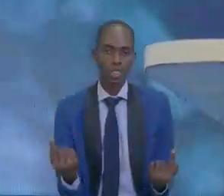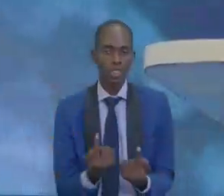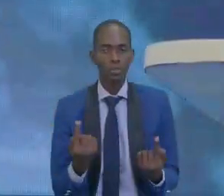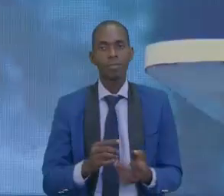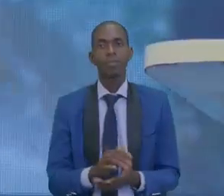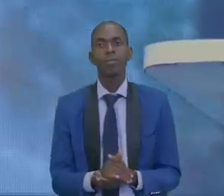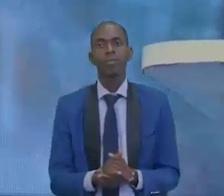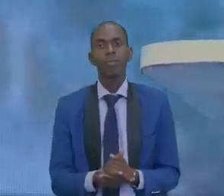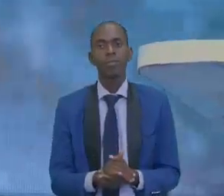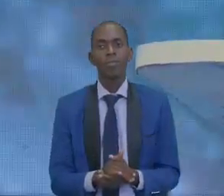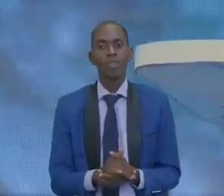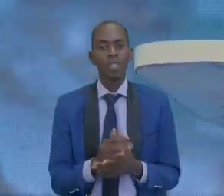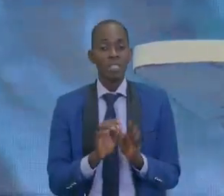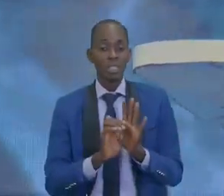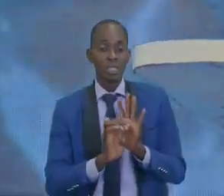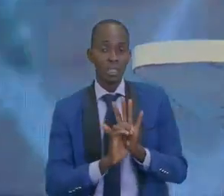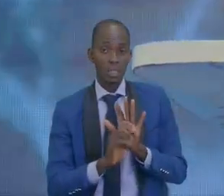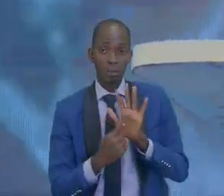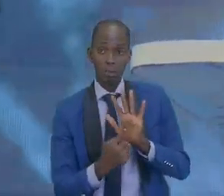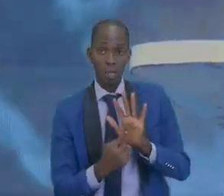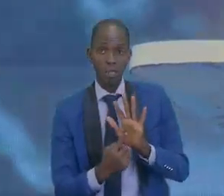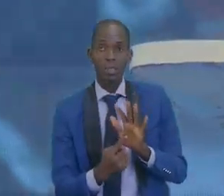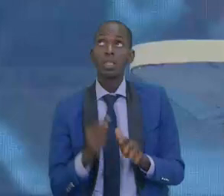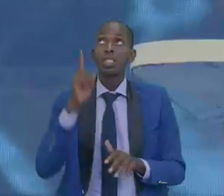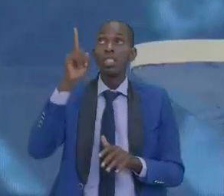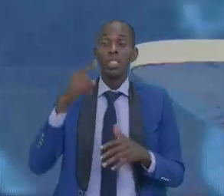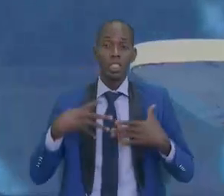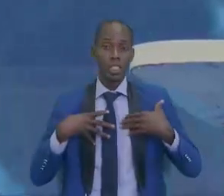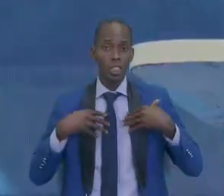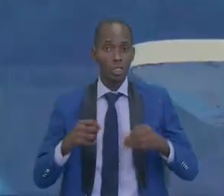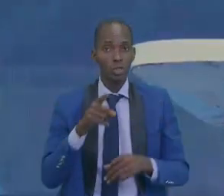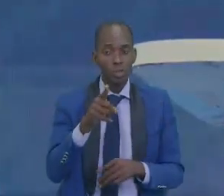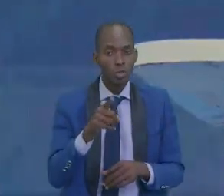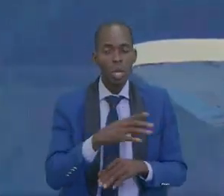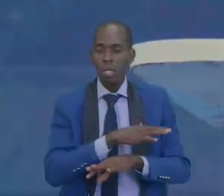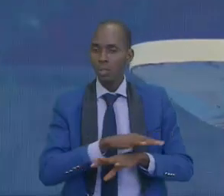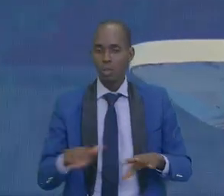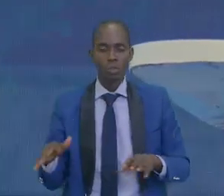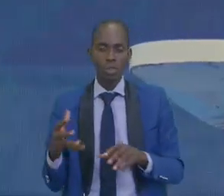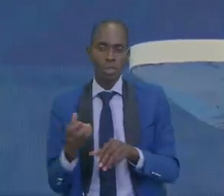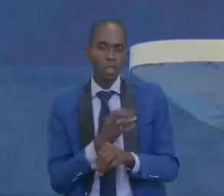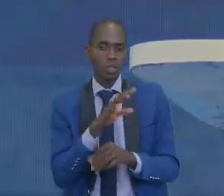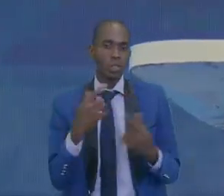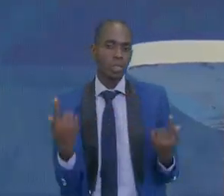What if he heals you, he doesn't take the sin away?